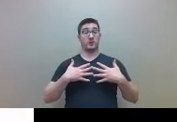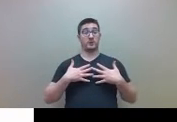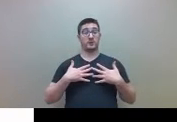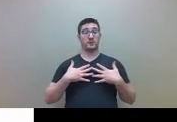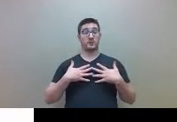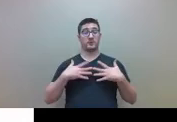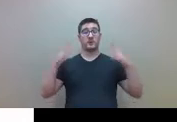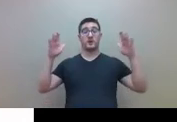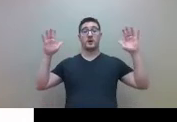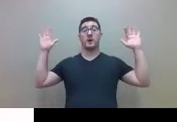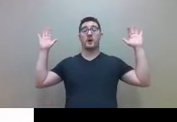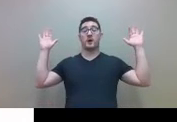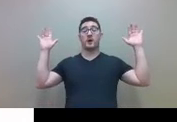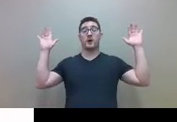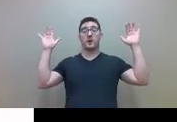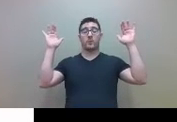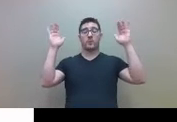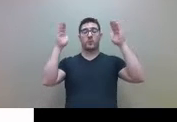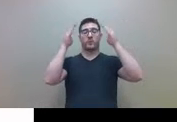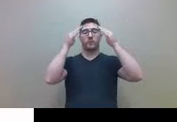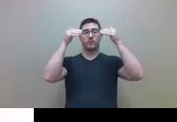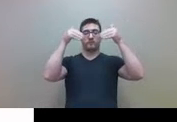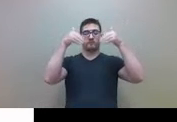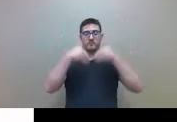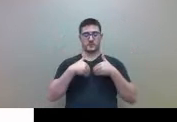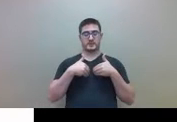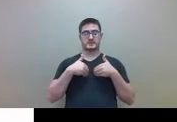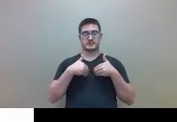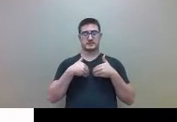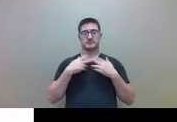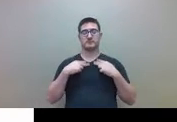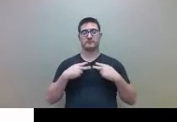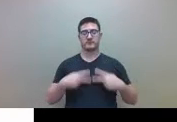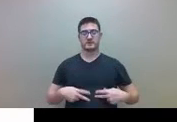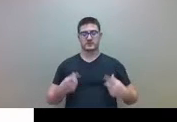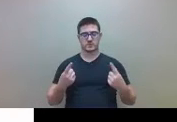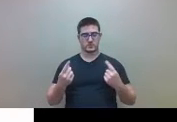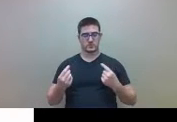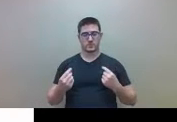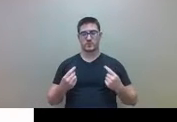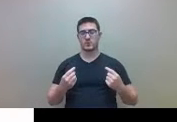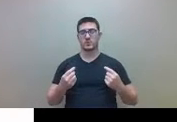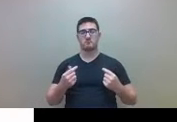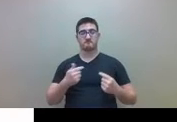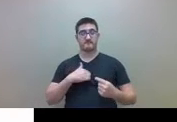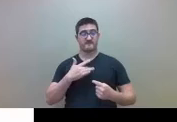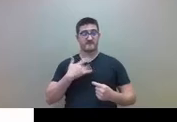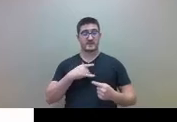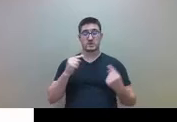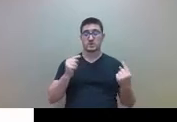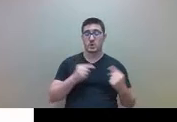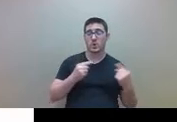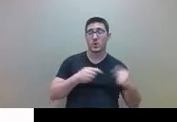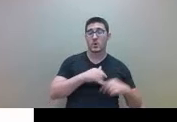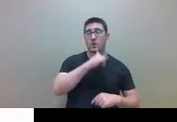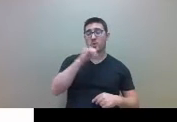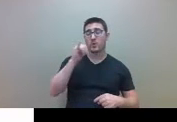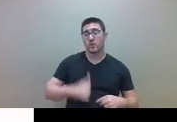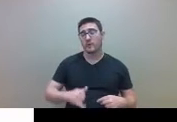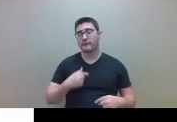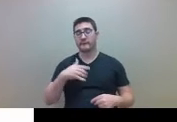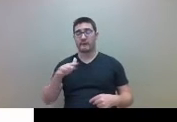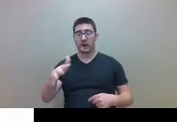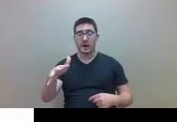to your body, what your physical sensations. There's a whole bunch of them, but are you achy? Are you trembling? Are